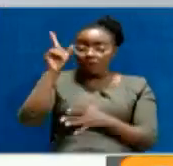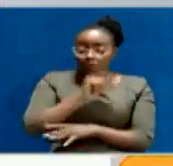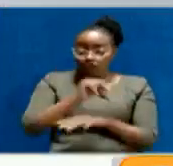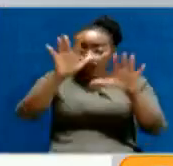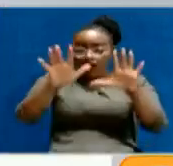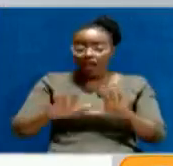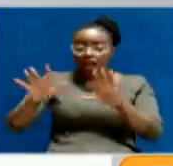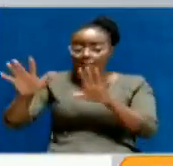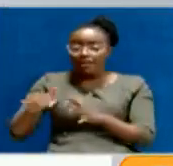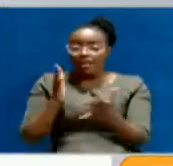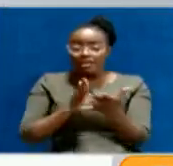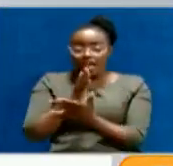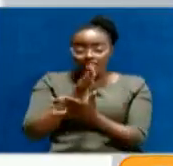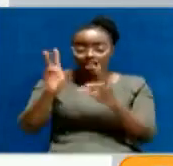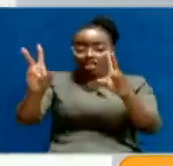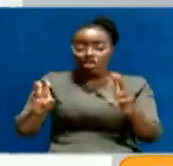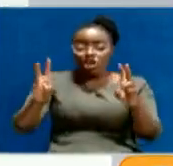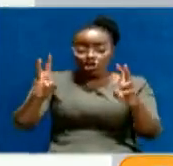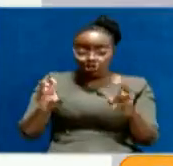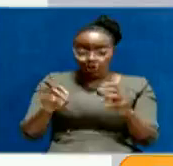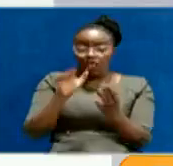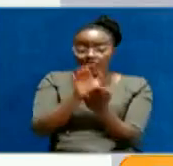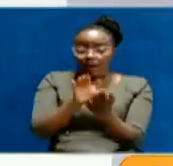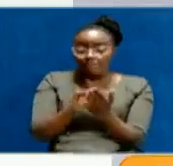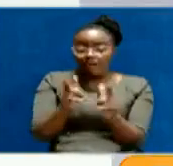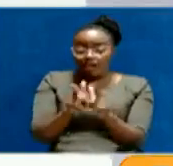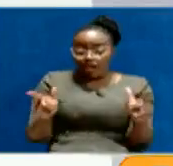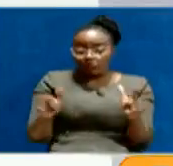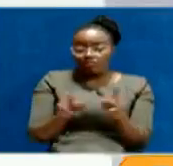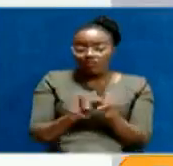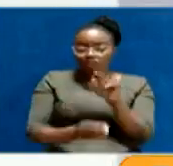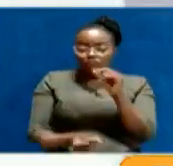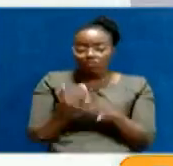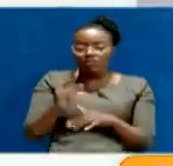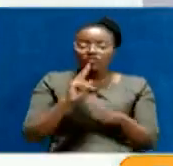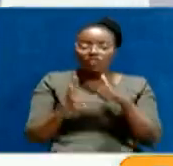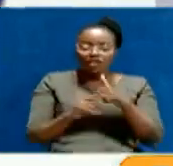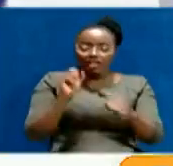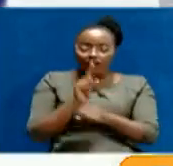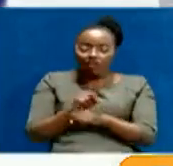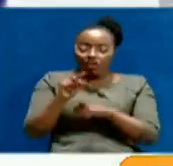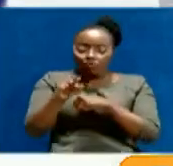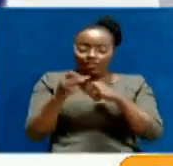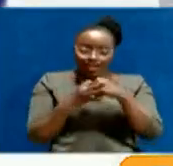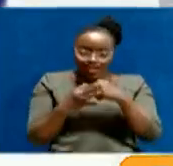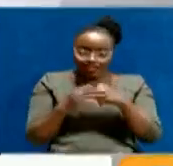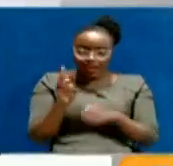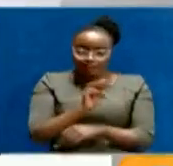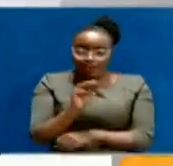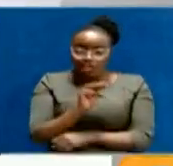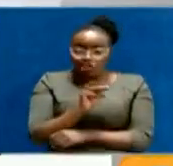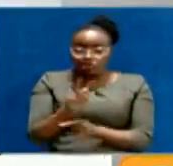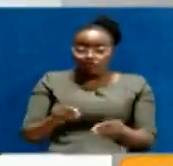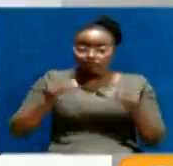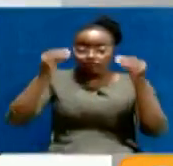Crown Paints rights issue. The regulator allowed the paint maker to raise 711.8 million shillings